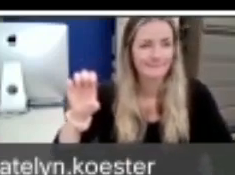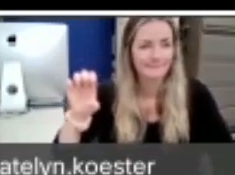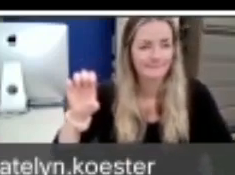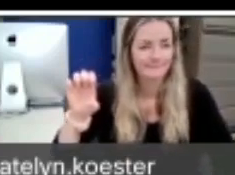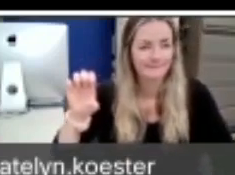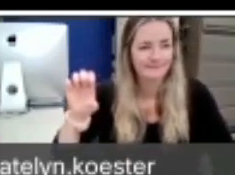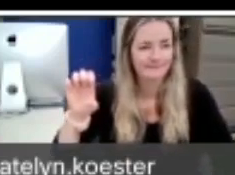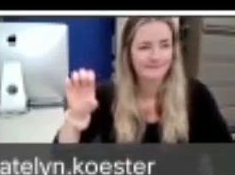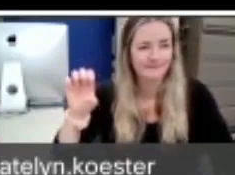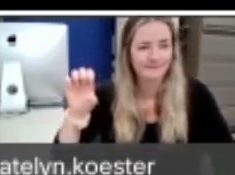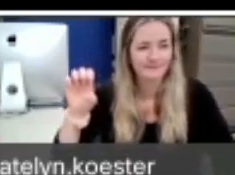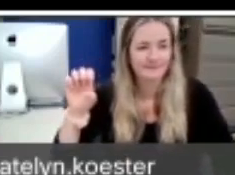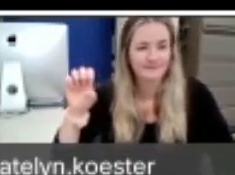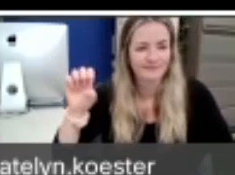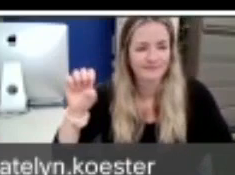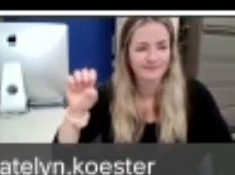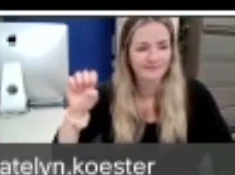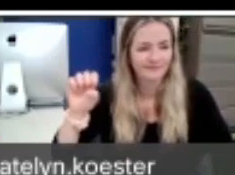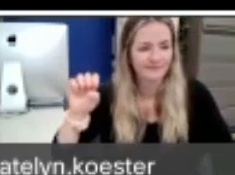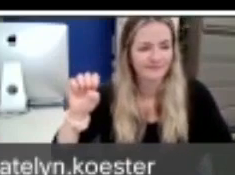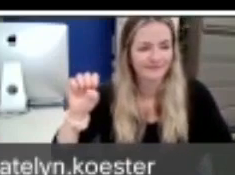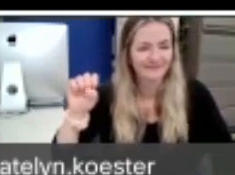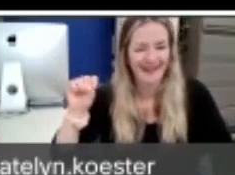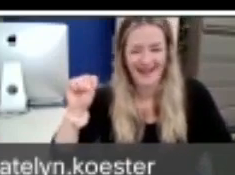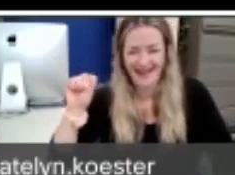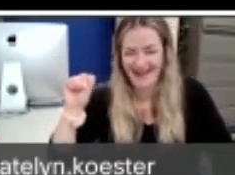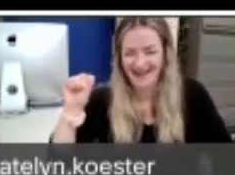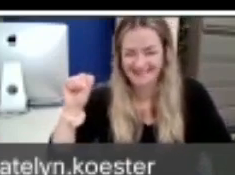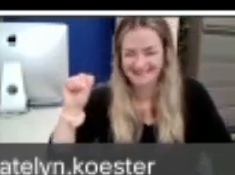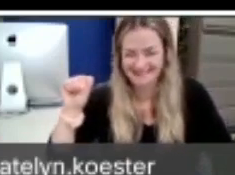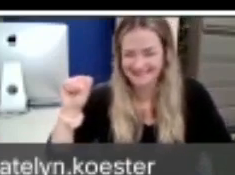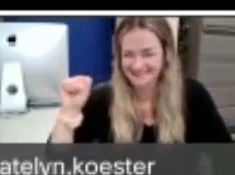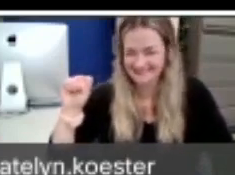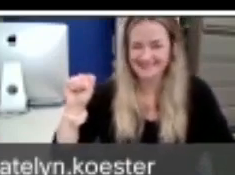T-H-E-R-E-S-A. There you go. Yes, I got it.